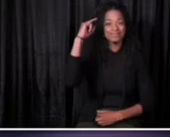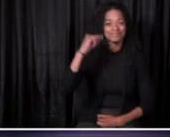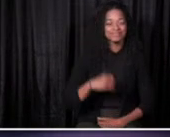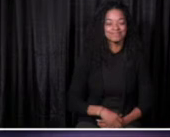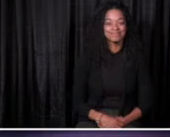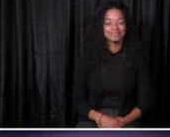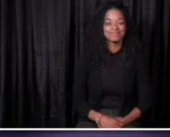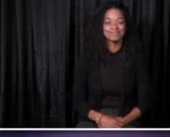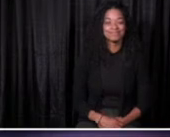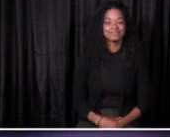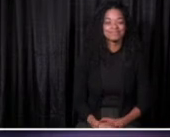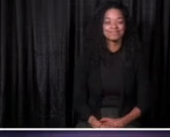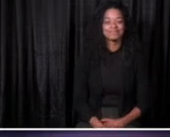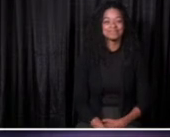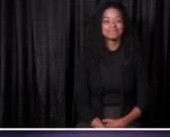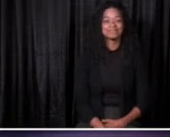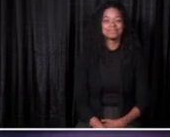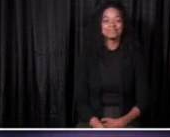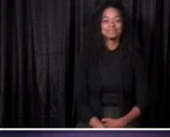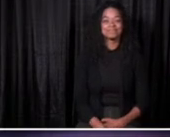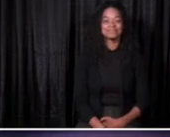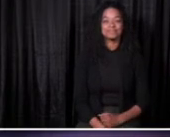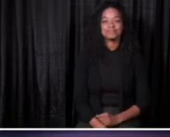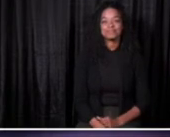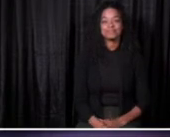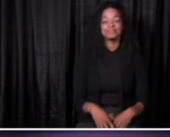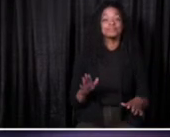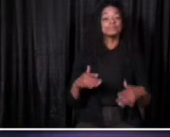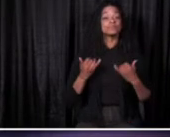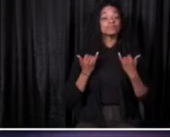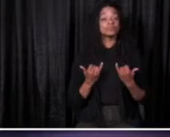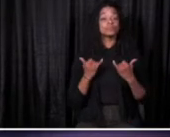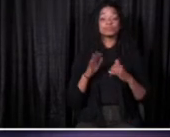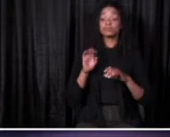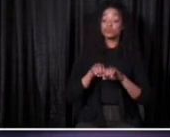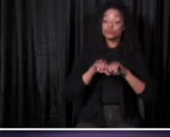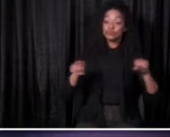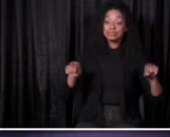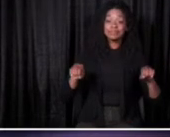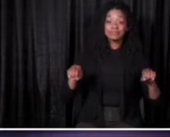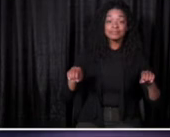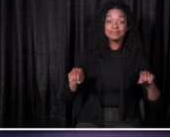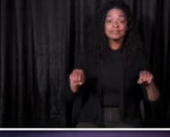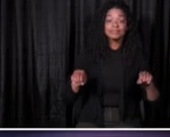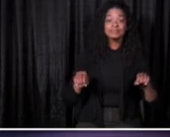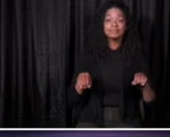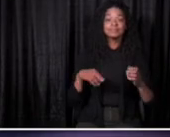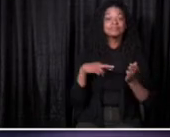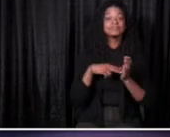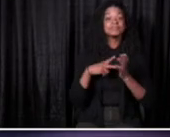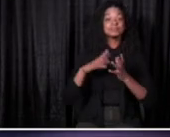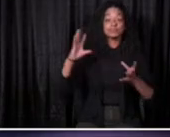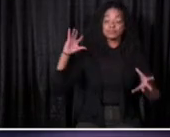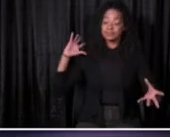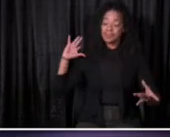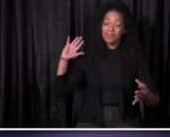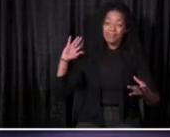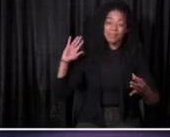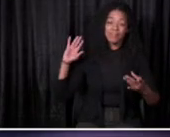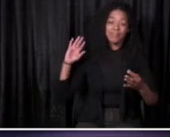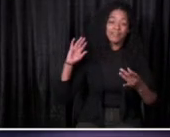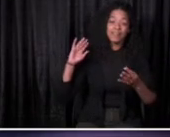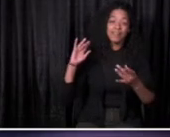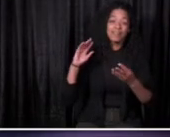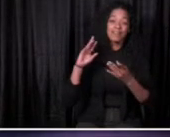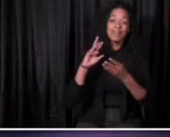The degrees that you will receive today are the completion of your